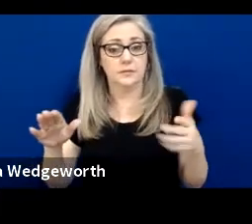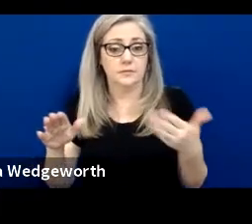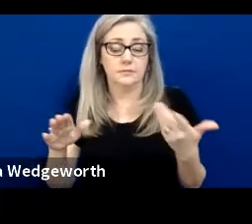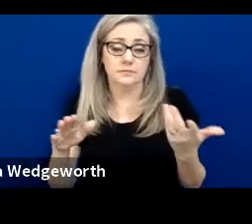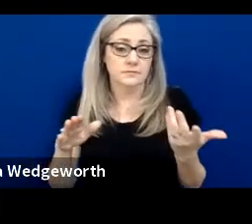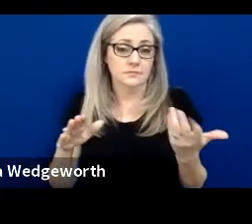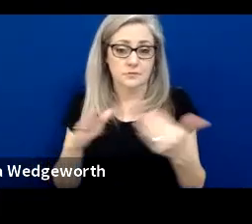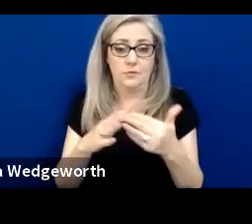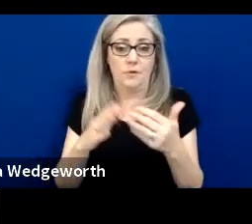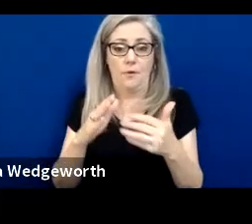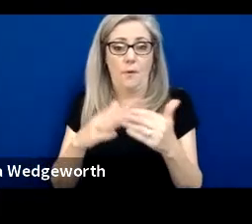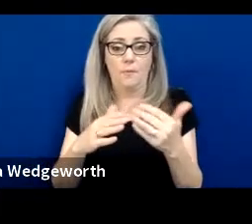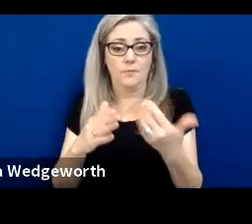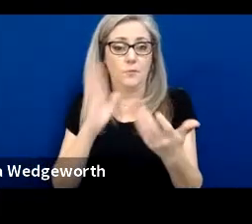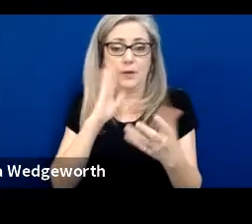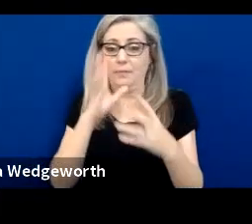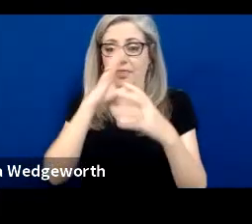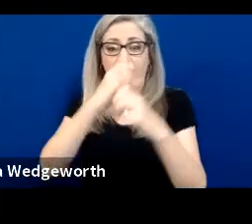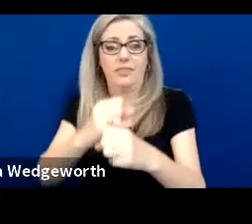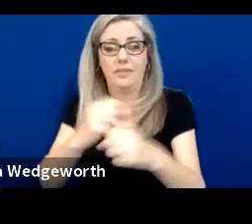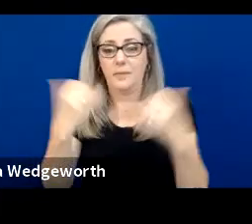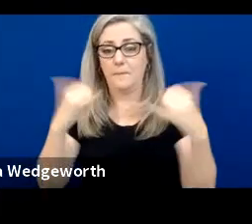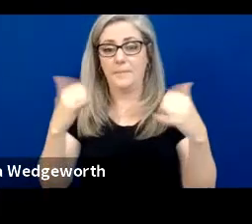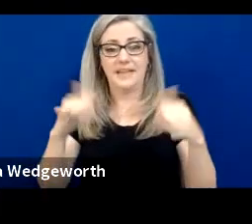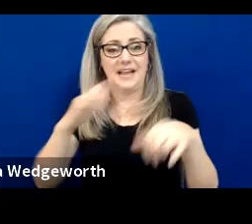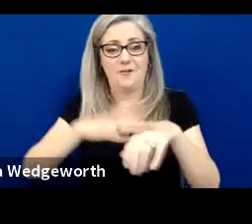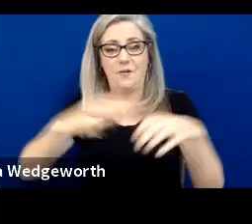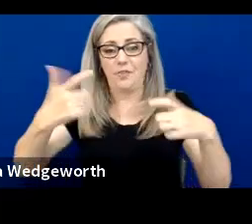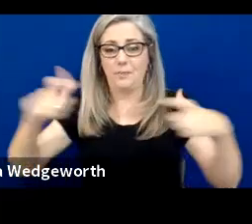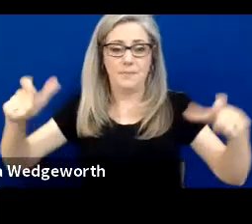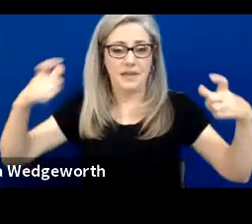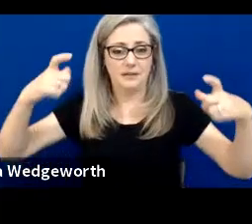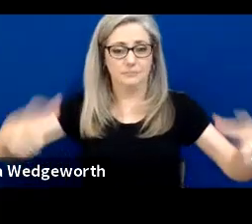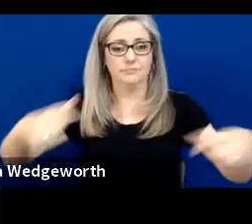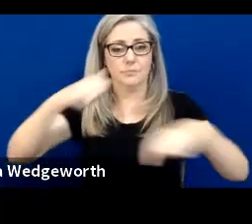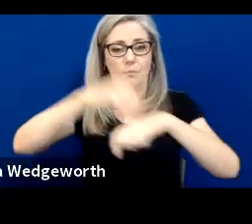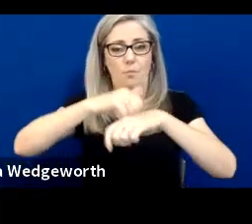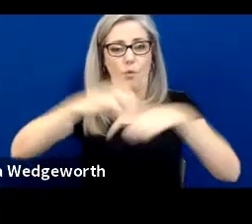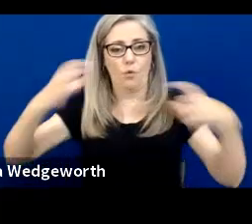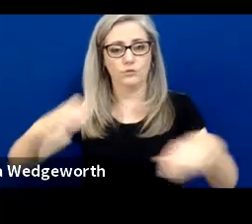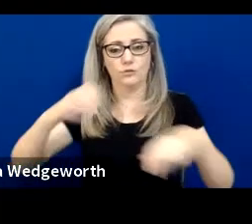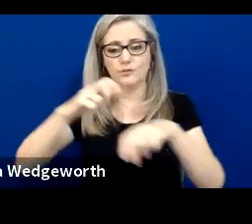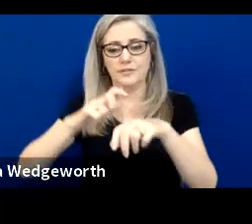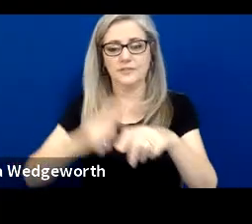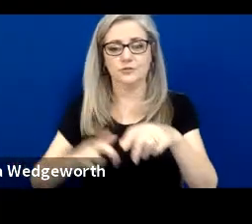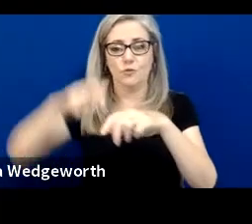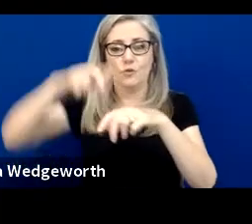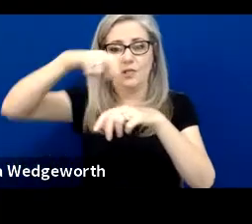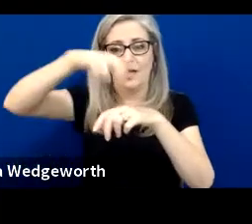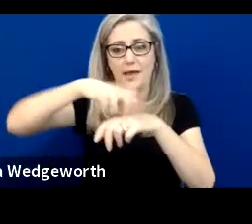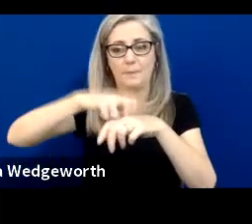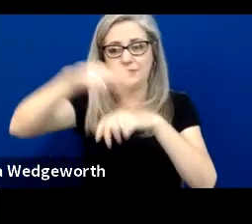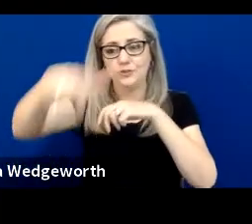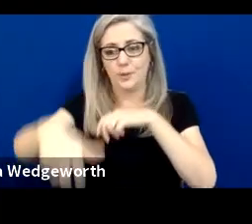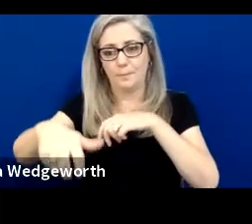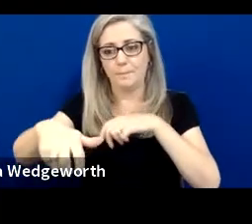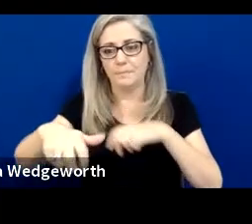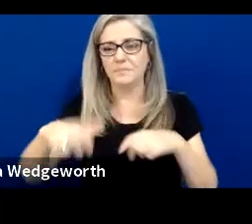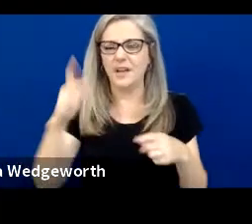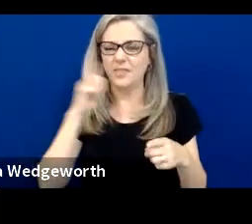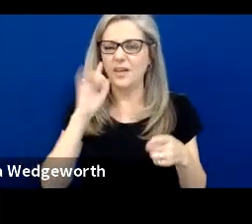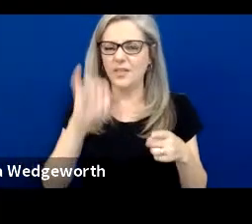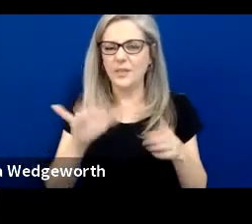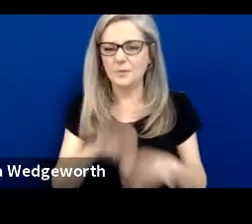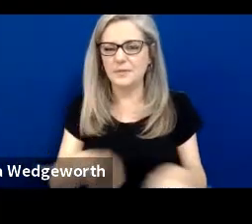almost naturally just play on the boulders and, you know, jump off them and things like that. So we feel like that's an important element that